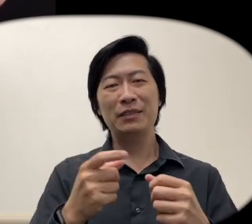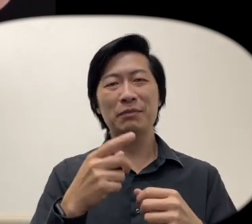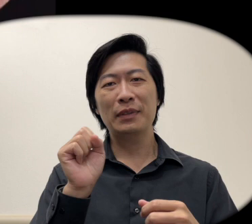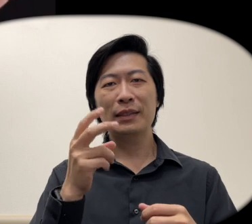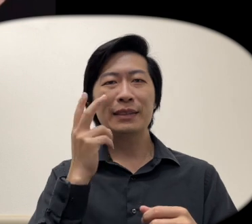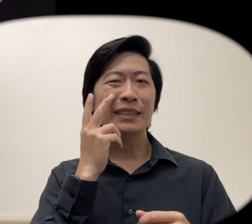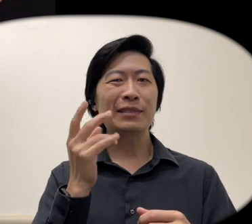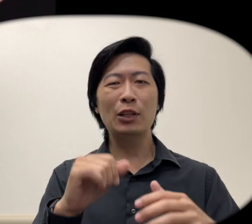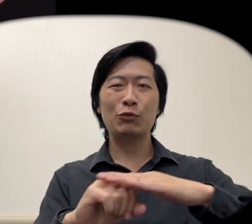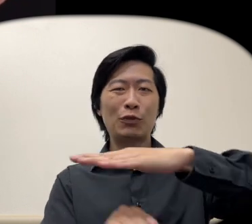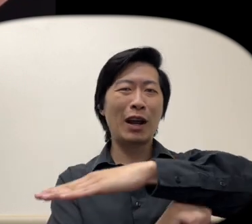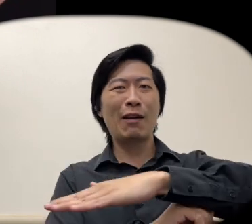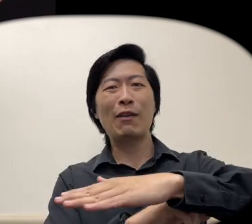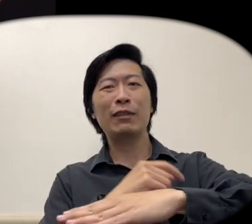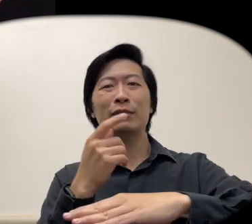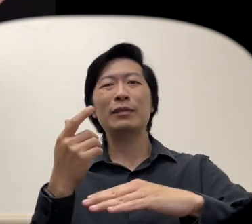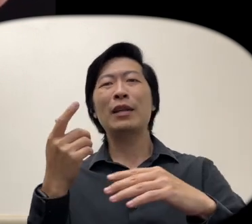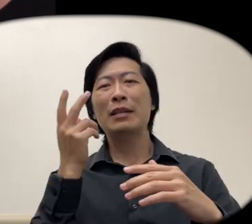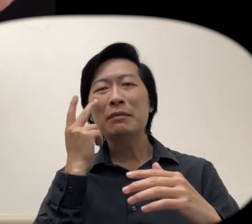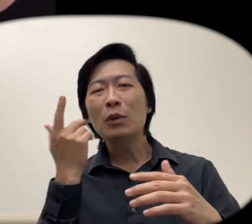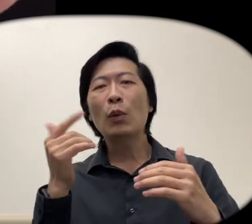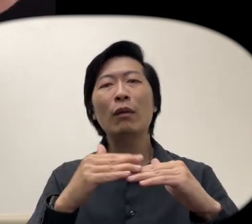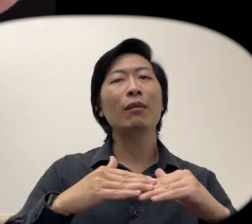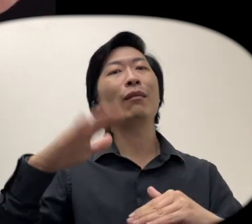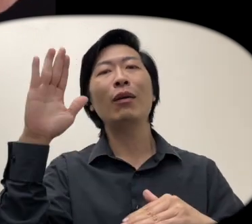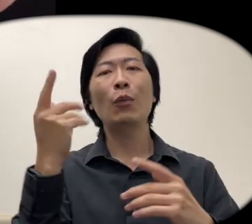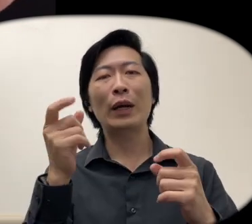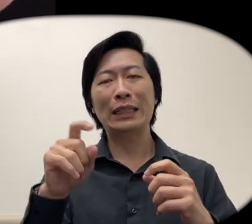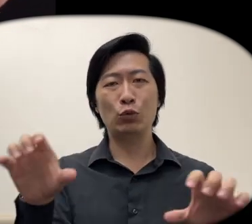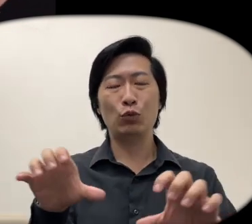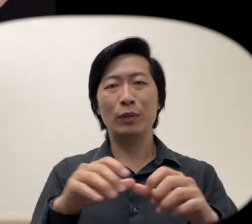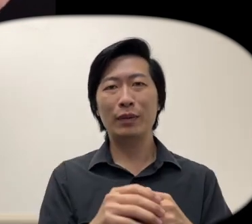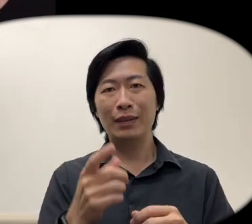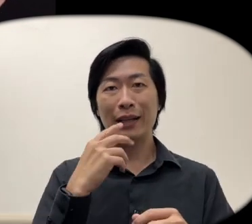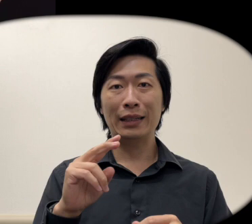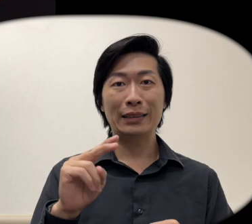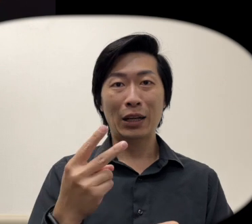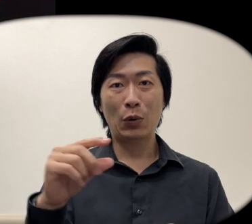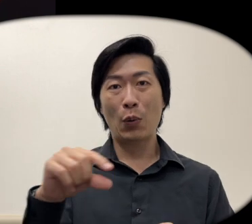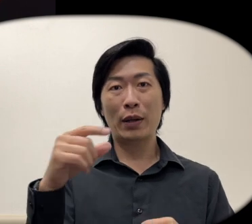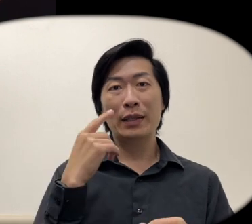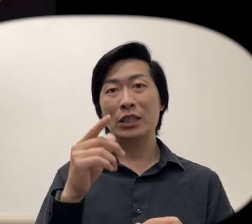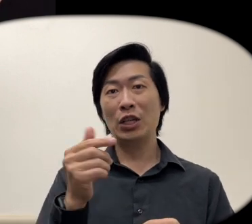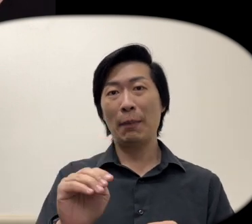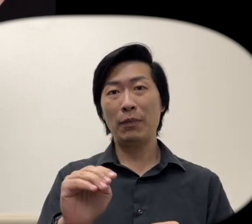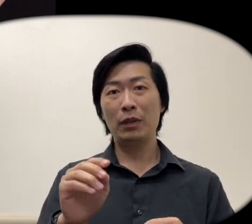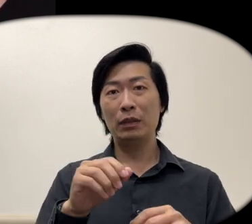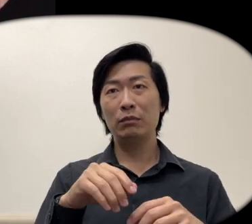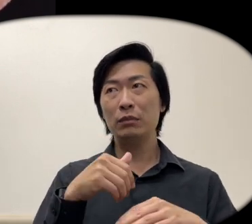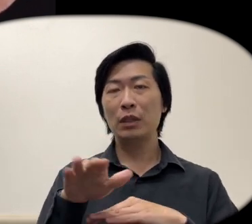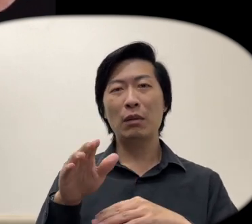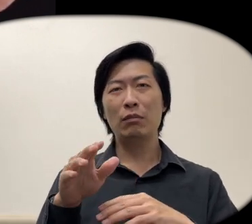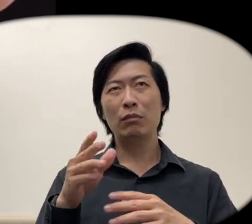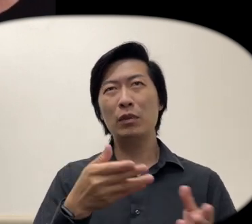of where they need to go from here. So in this second quarter, GM delivered about 15.7 thousand EVs in the United